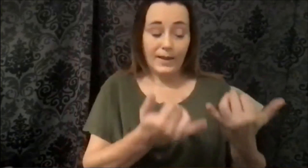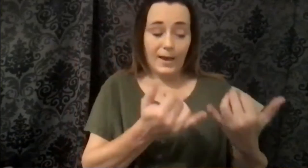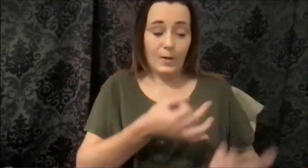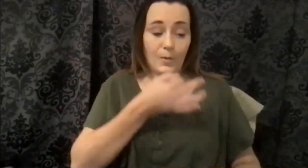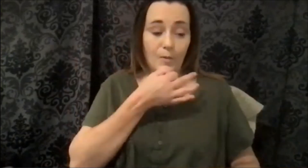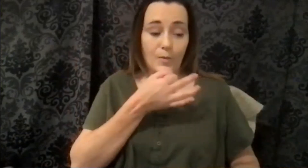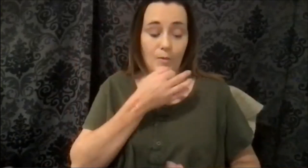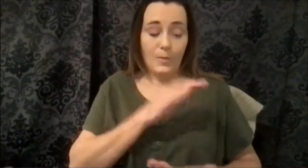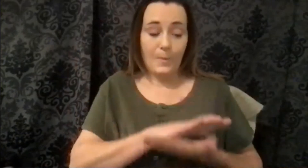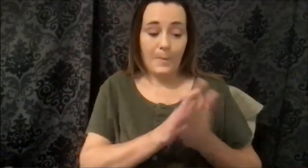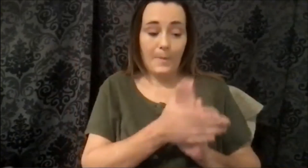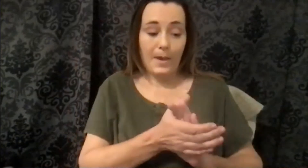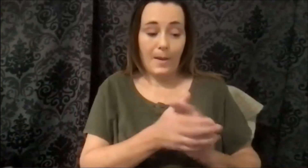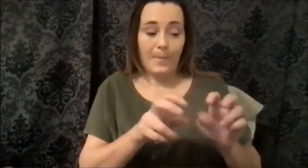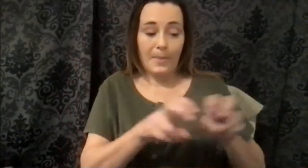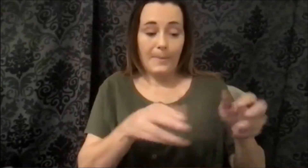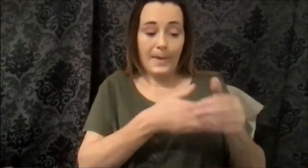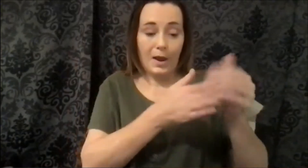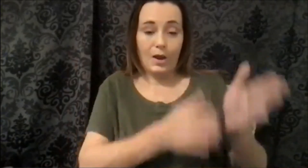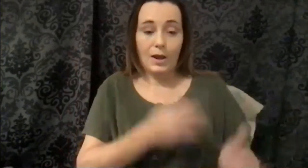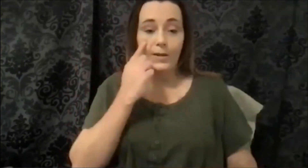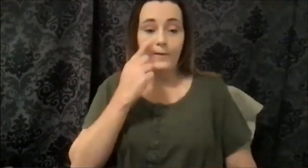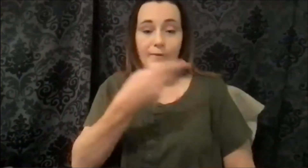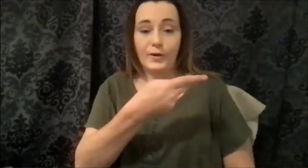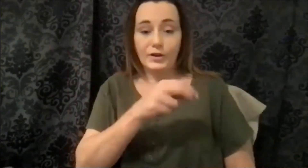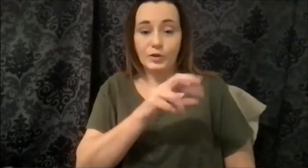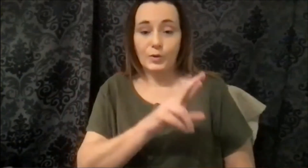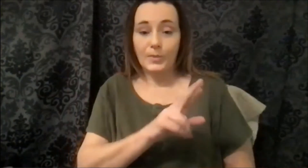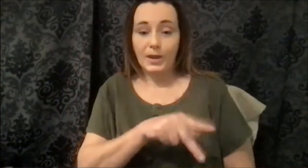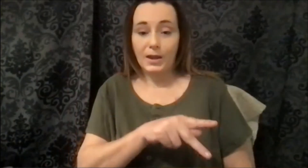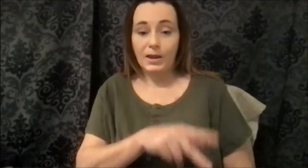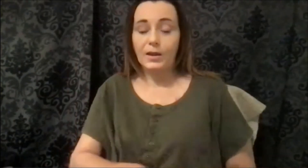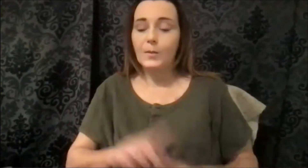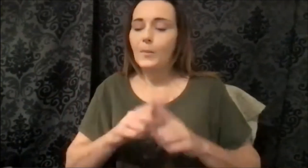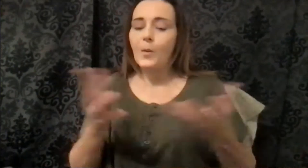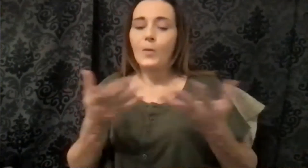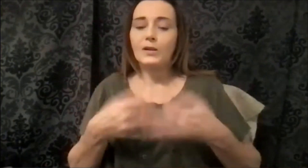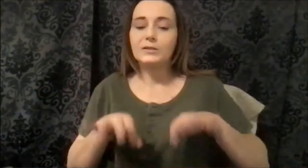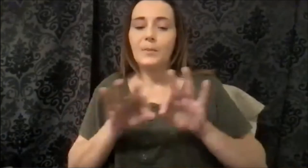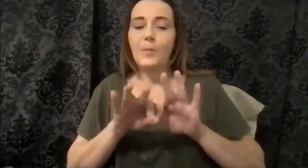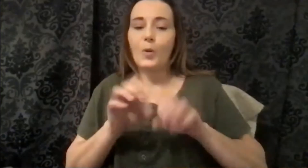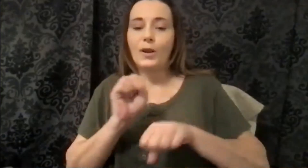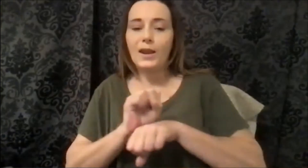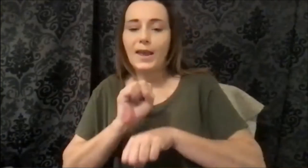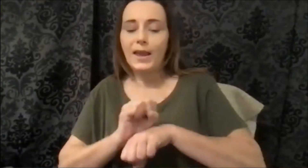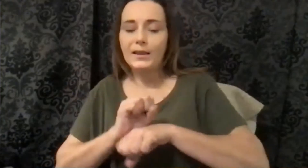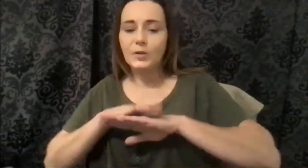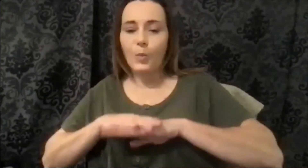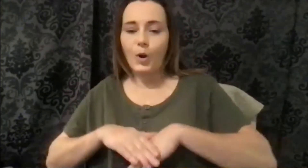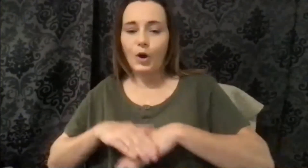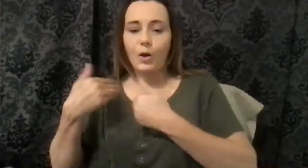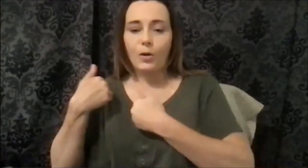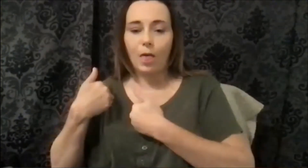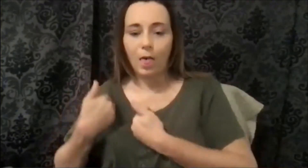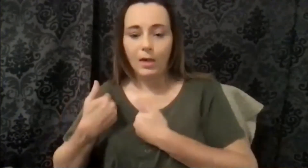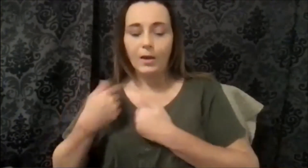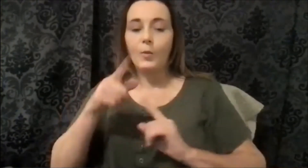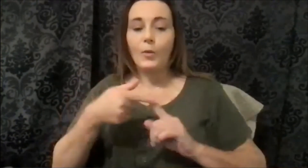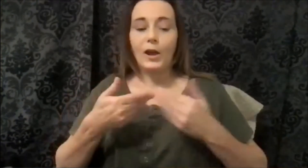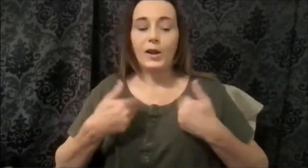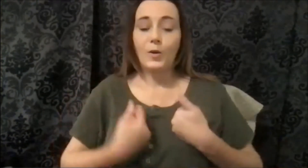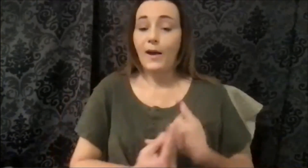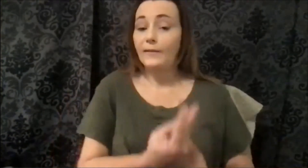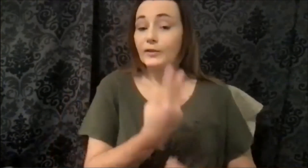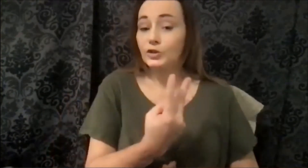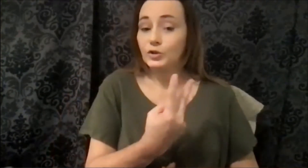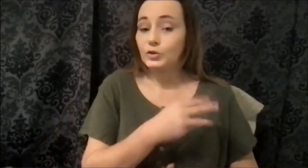panel leader for HRP. But what's important is that the workload. And so when you have two new members, the